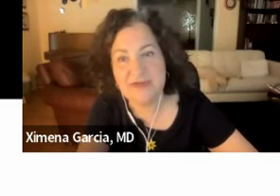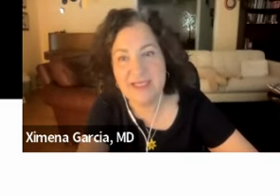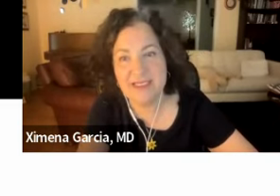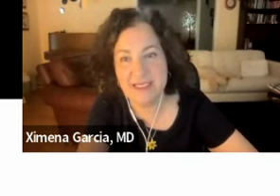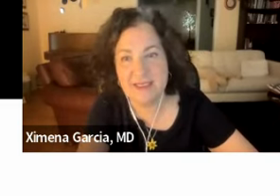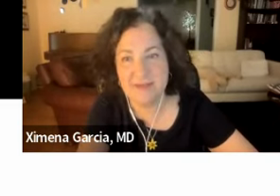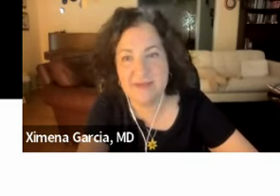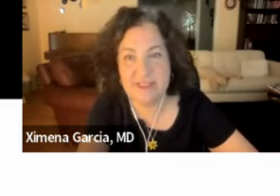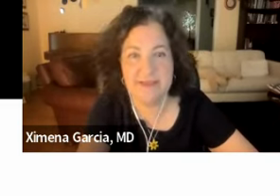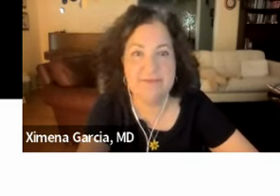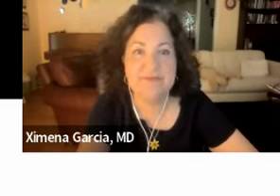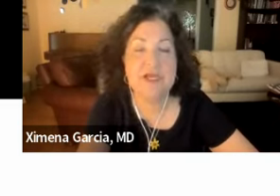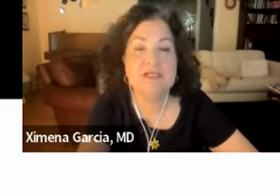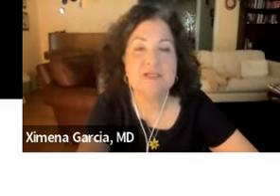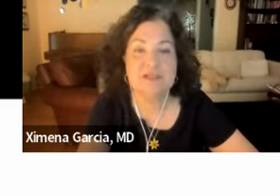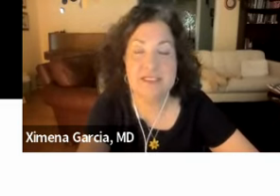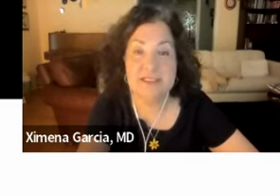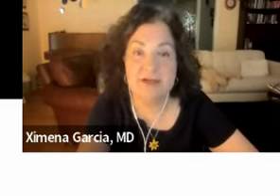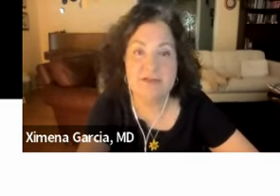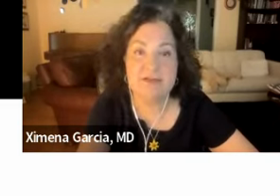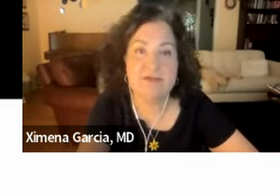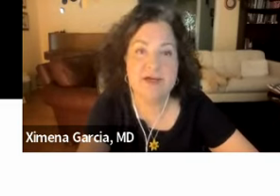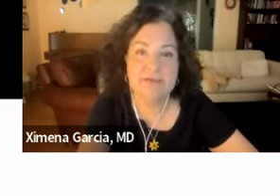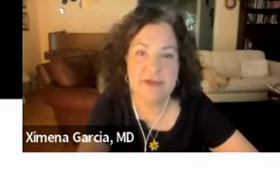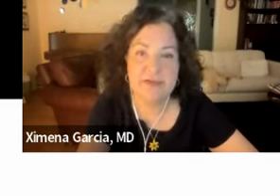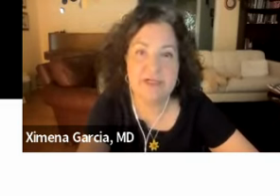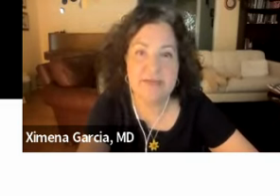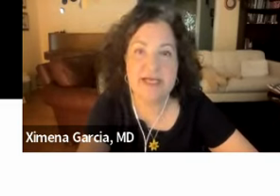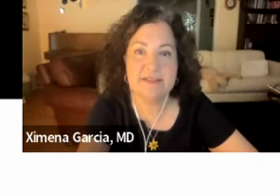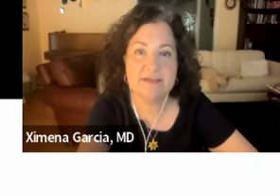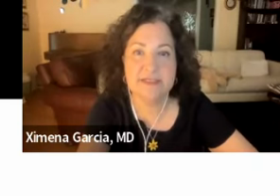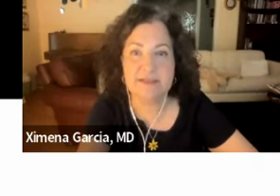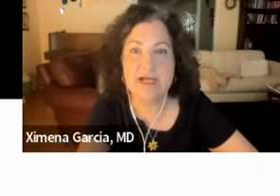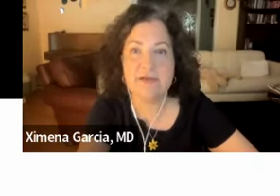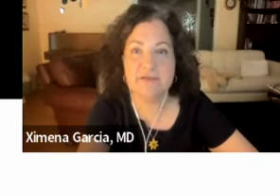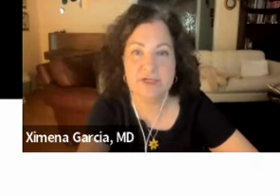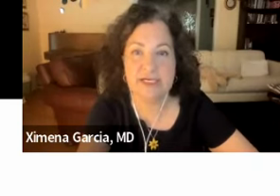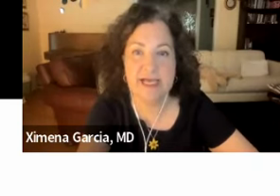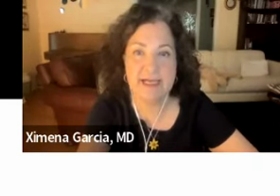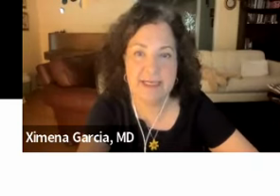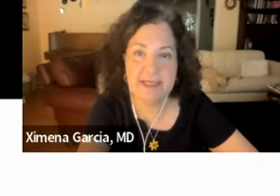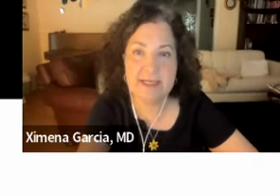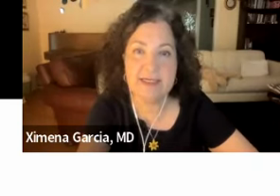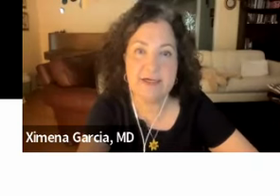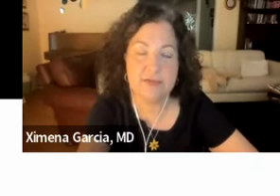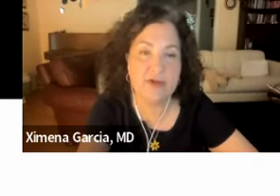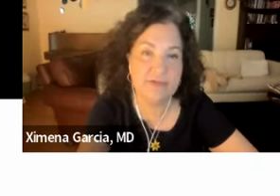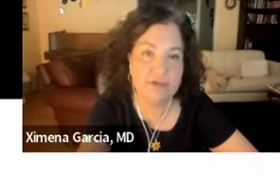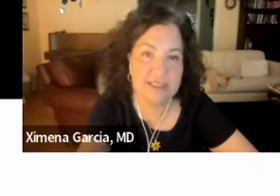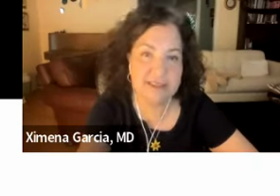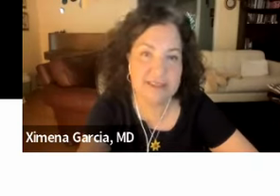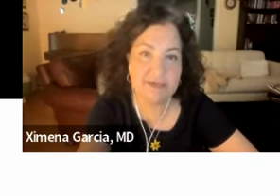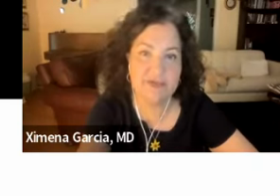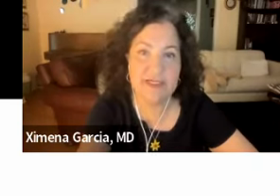before relocating to KUMC. Dr. Glenn is also a founder and past director of Sobriety High, Inc., a